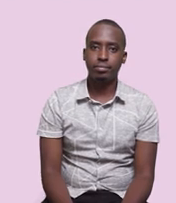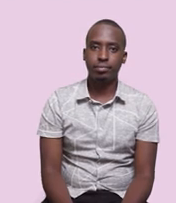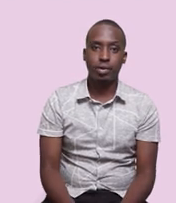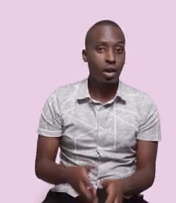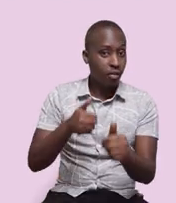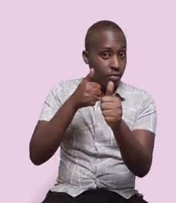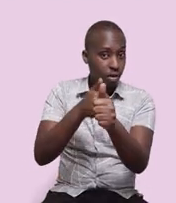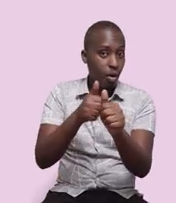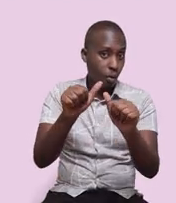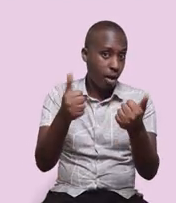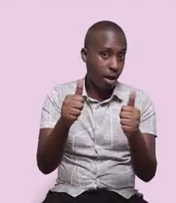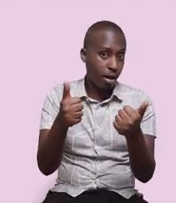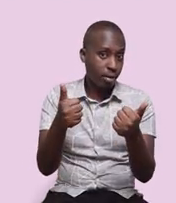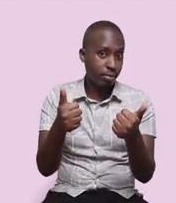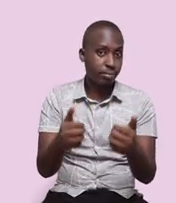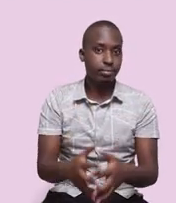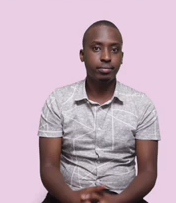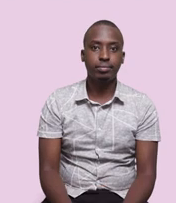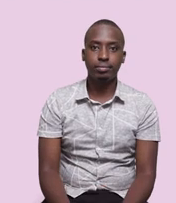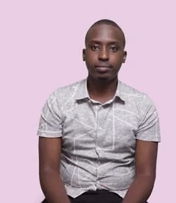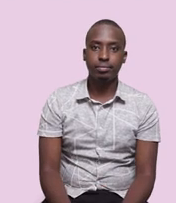Follow very careful.